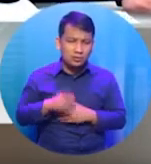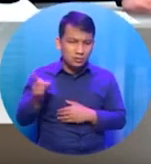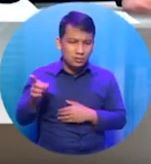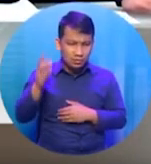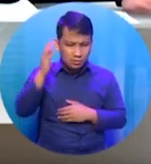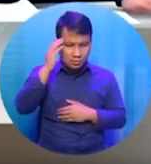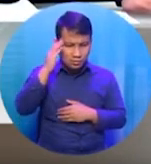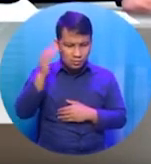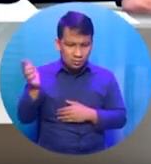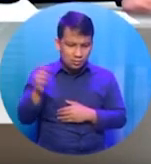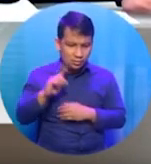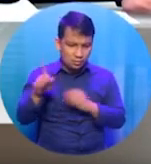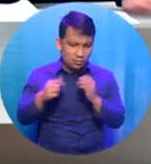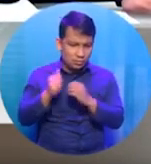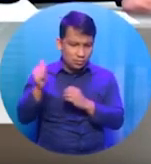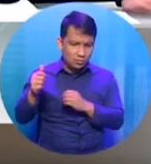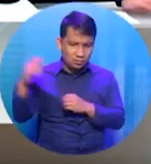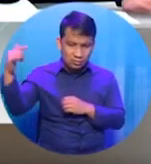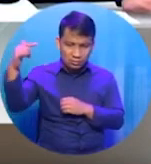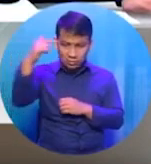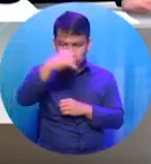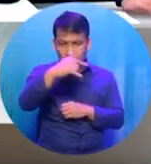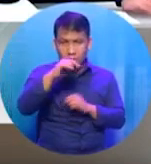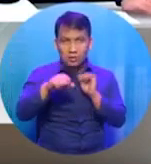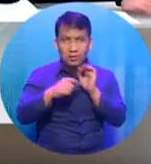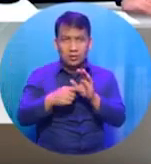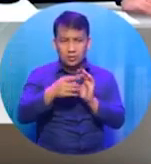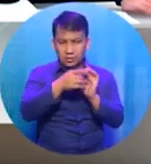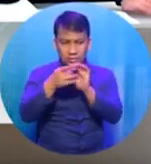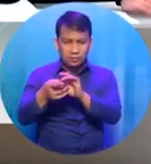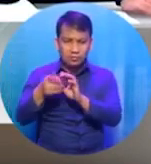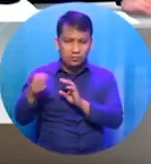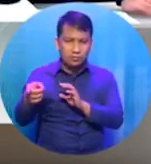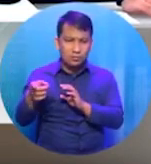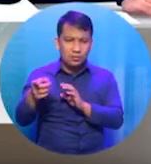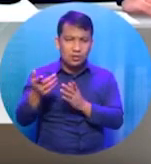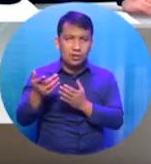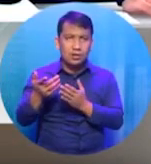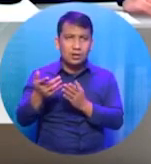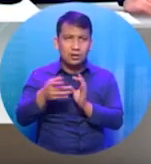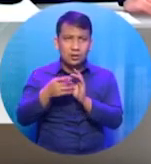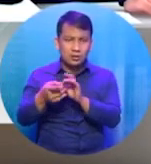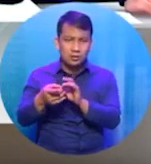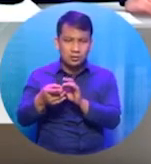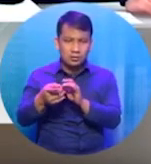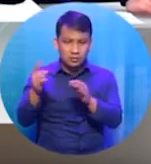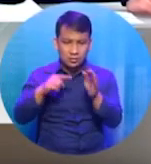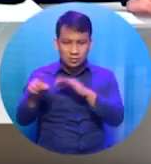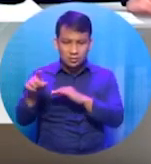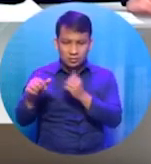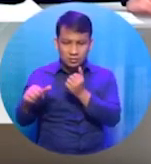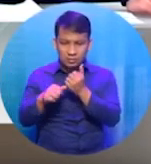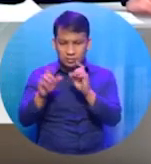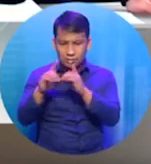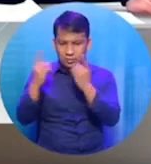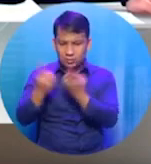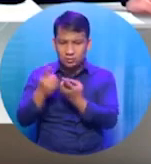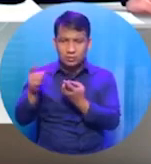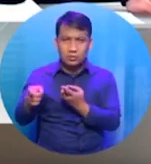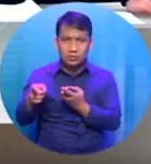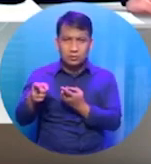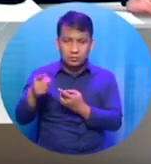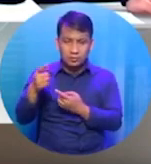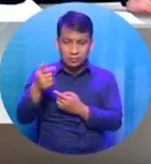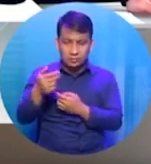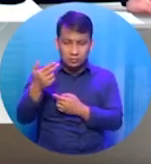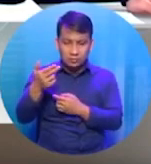yung knowledge po kasi regarding the flights that will be coordinated po with the Repatriation Assistance Division ng